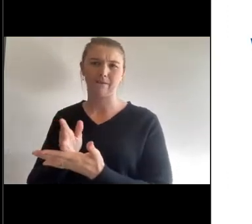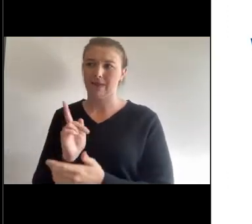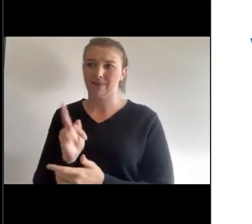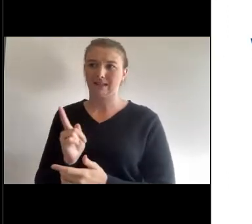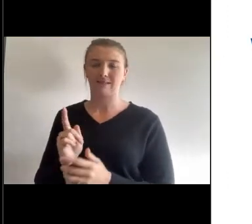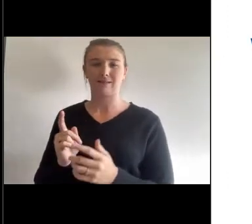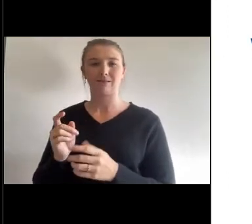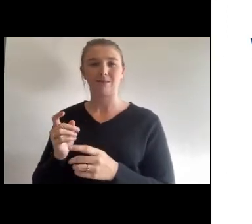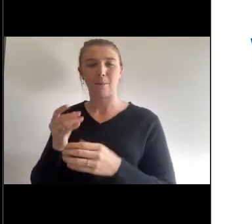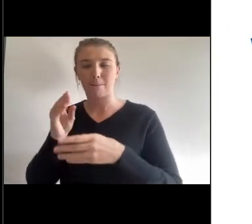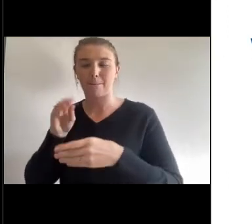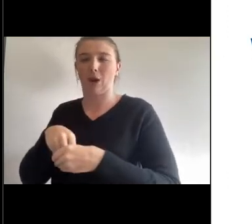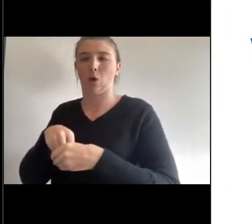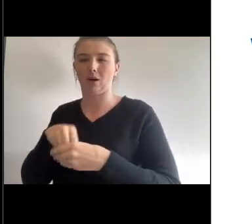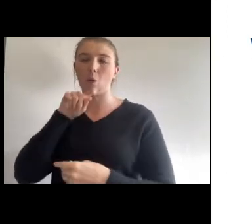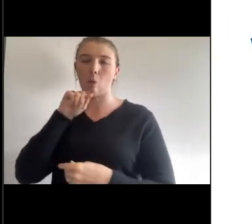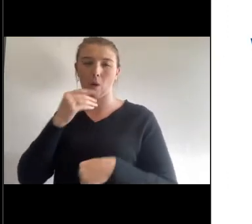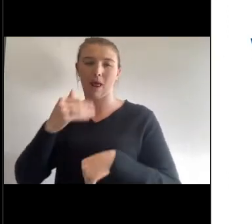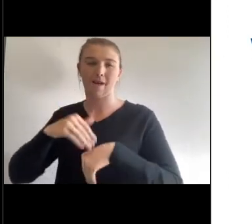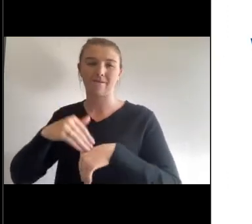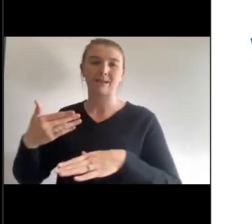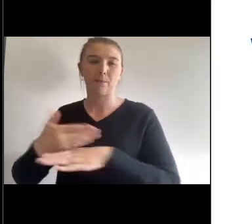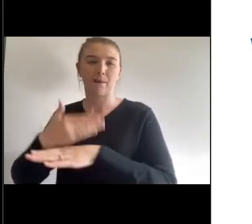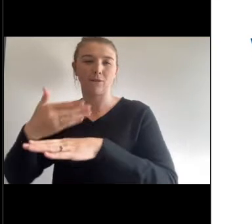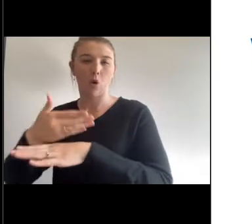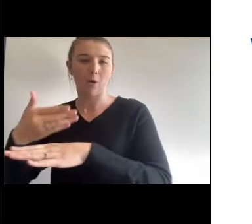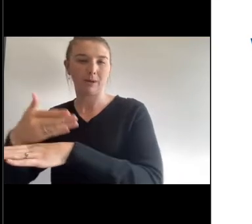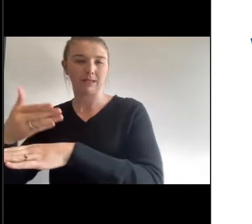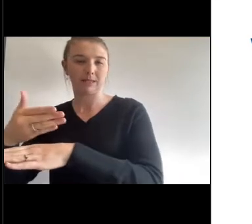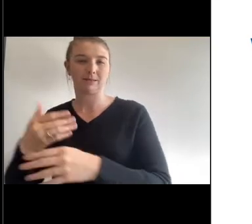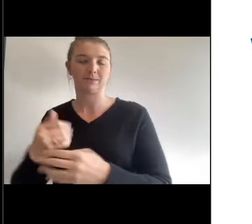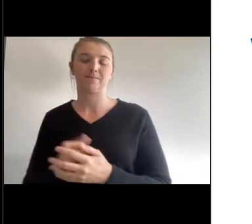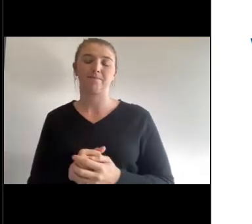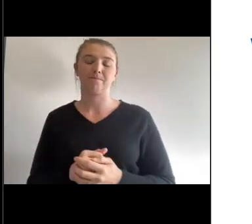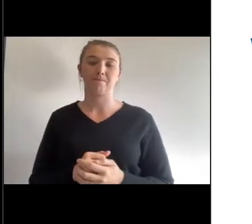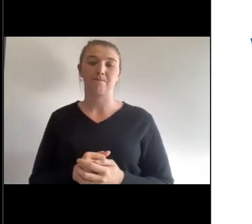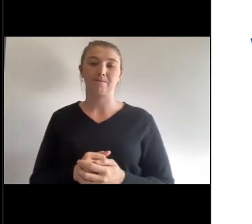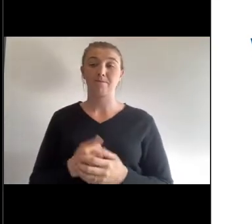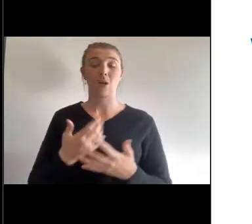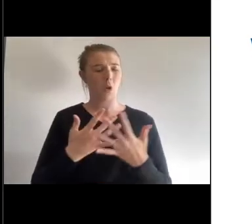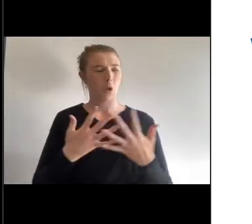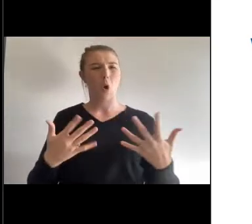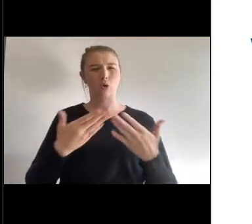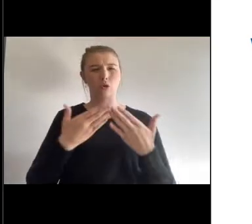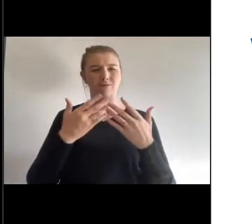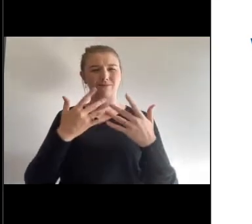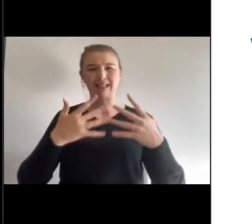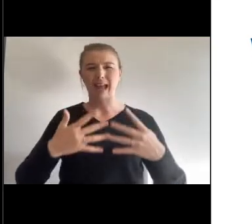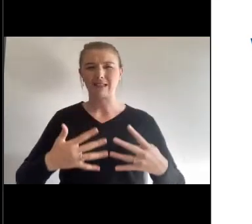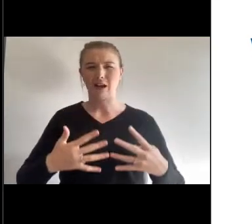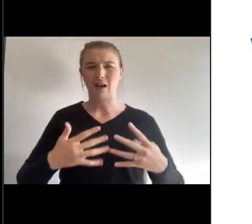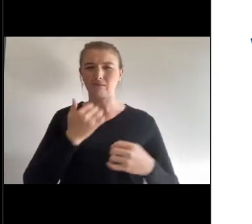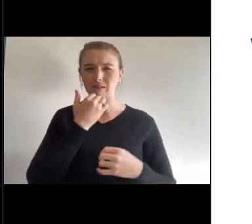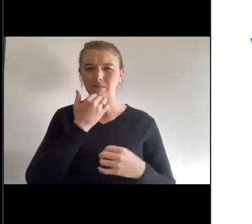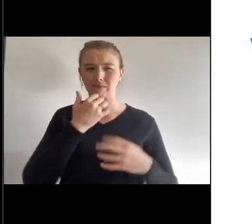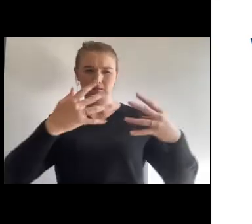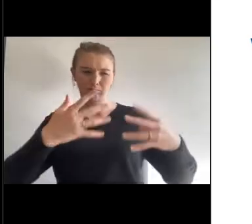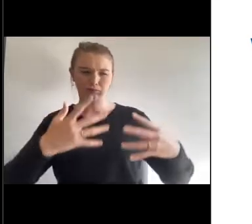to performance as well. And lots of data from lots of different contexts shows that too, that people